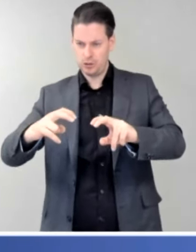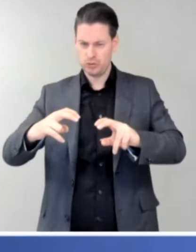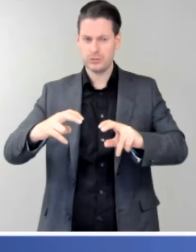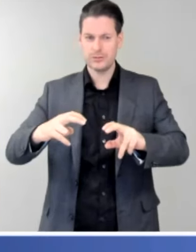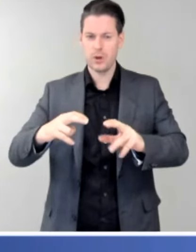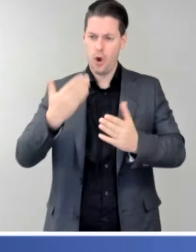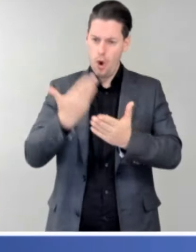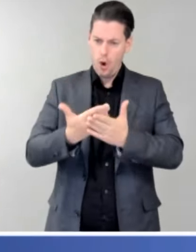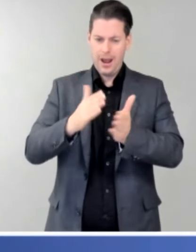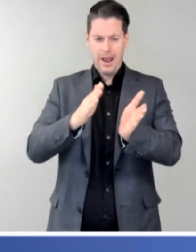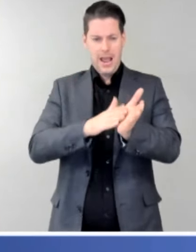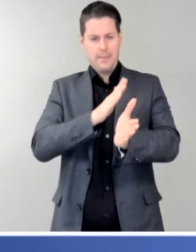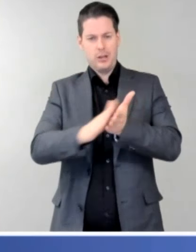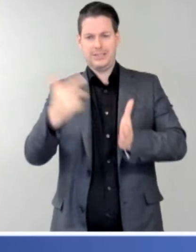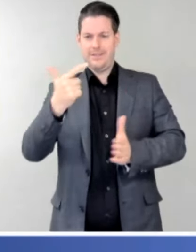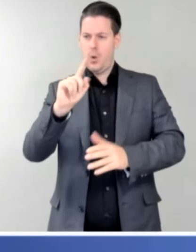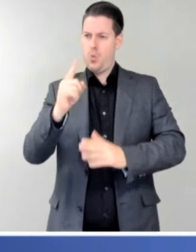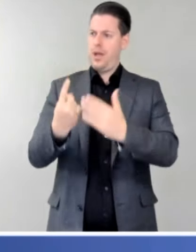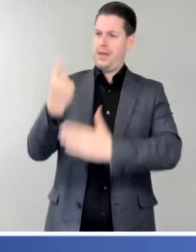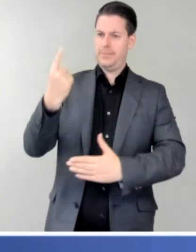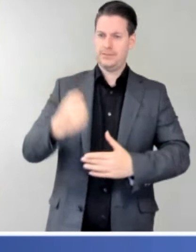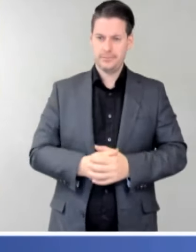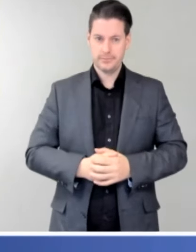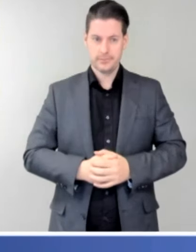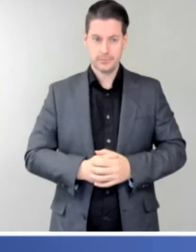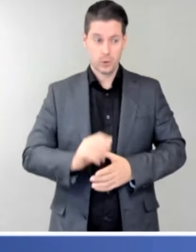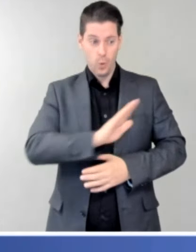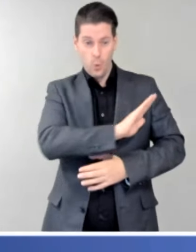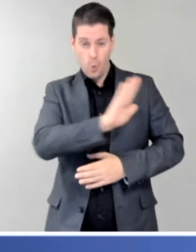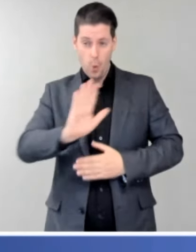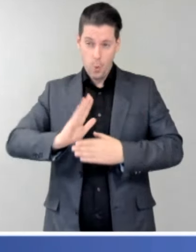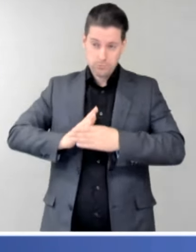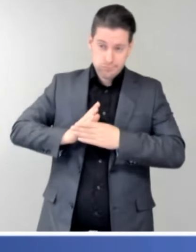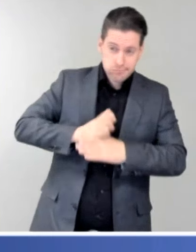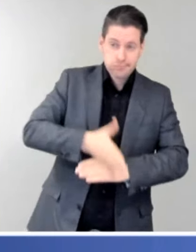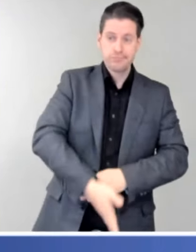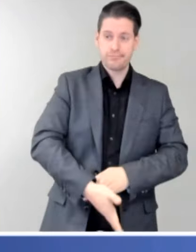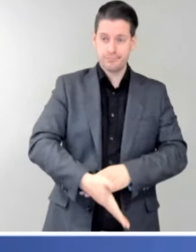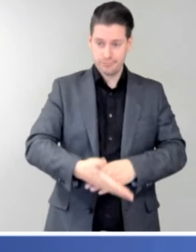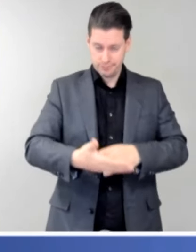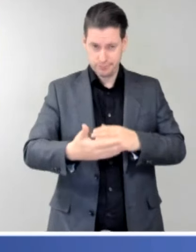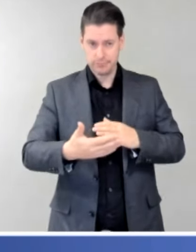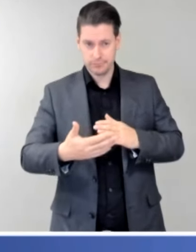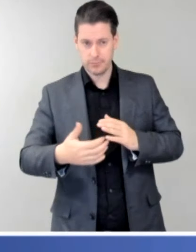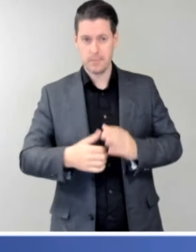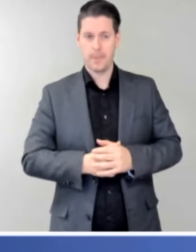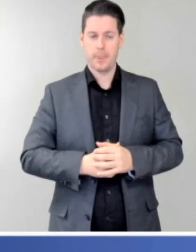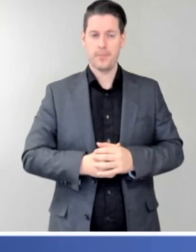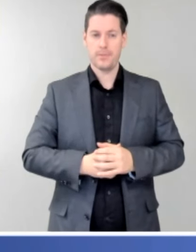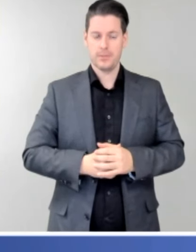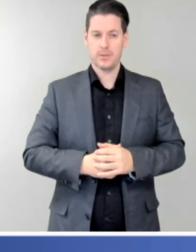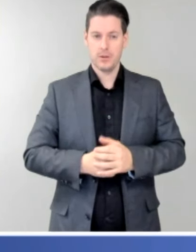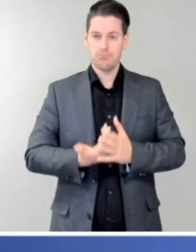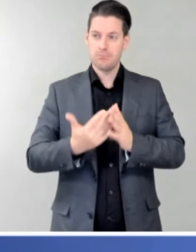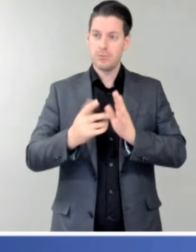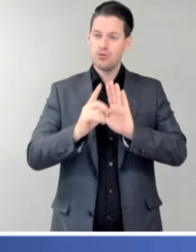And together these efforts, on behalf of those we lost and on your behalf and on behalf of the country,